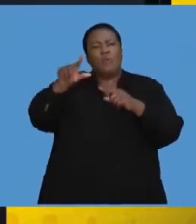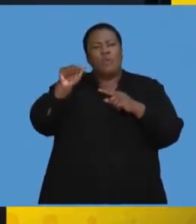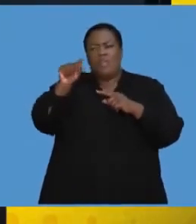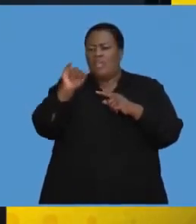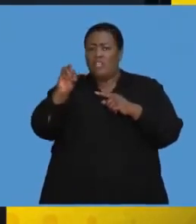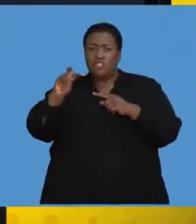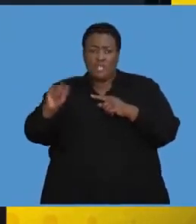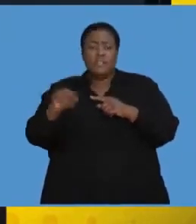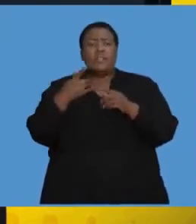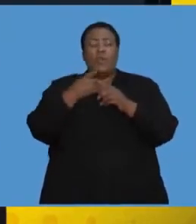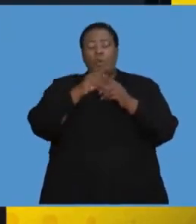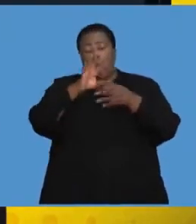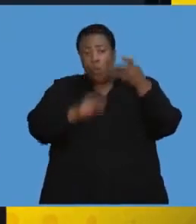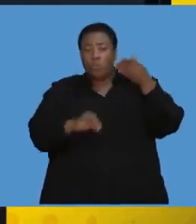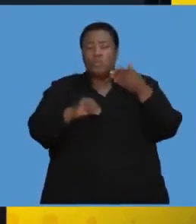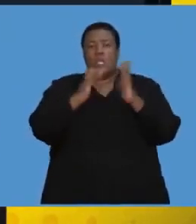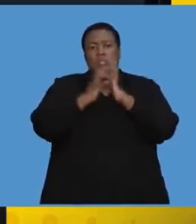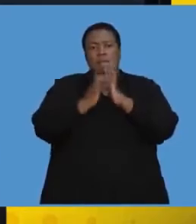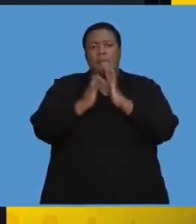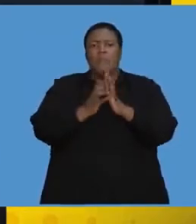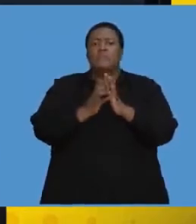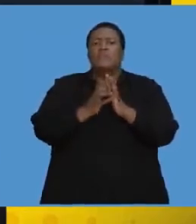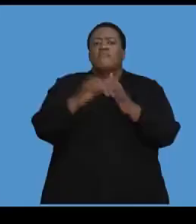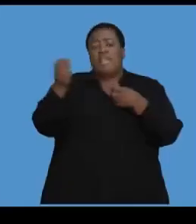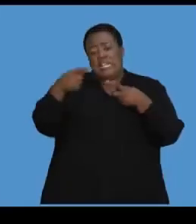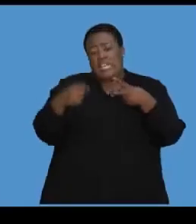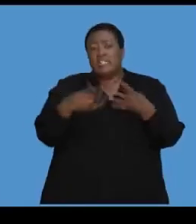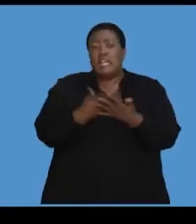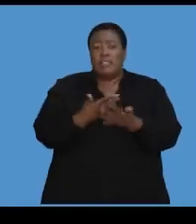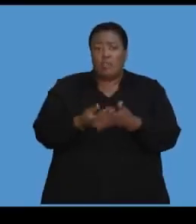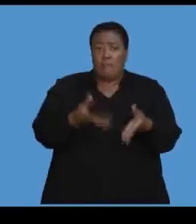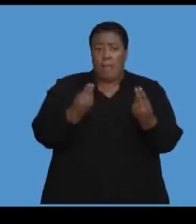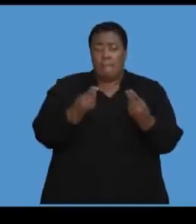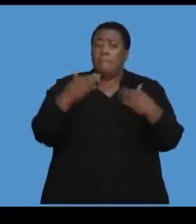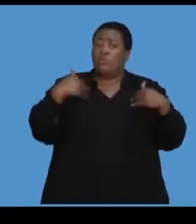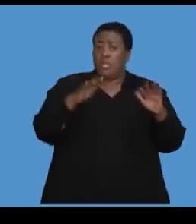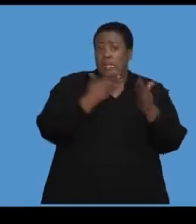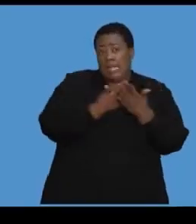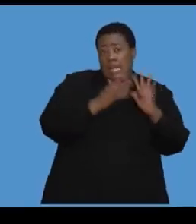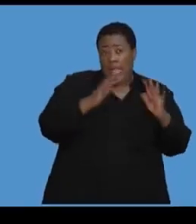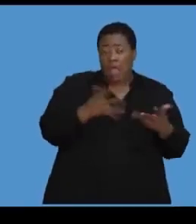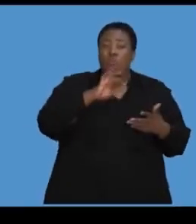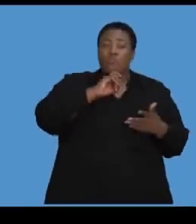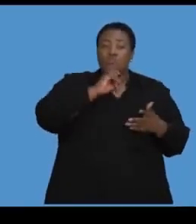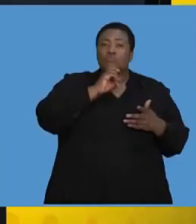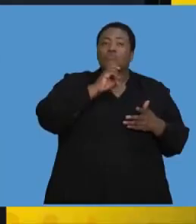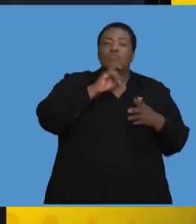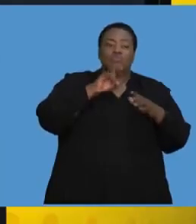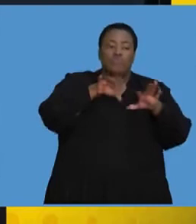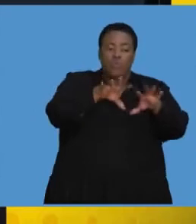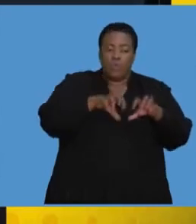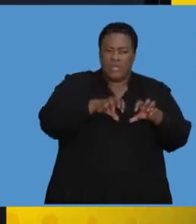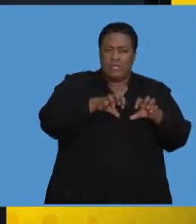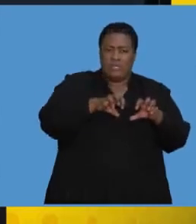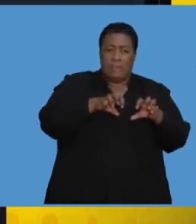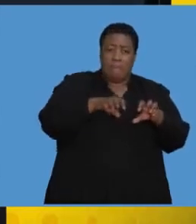examples of indicators that you can find out there. A good starting point would be to use previous exam questions or to